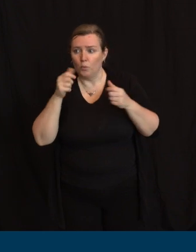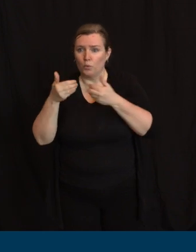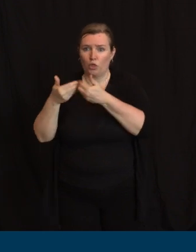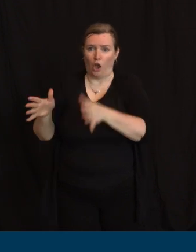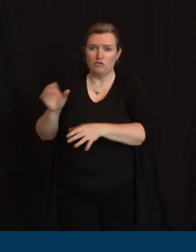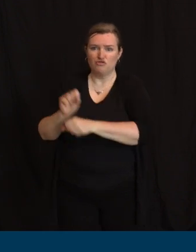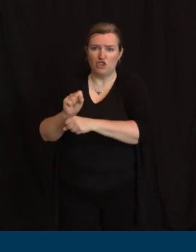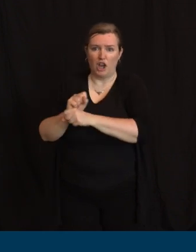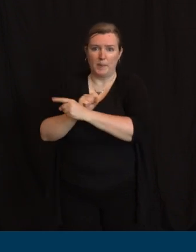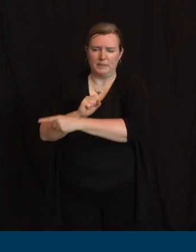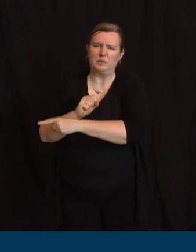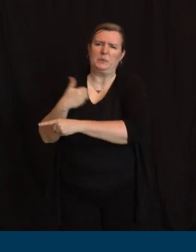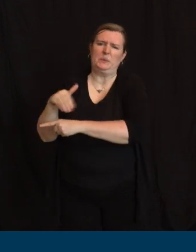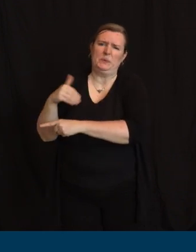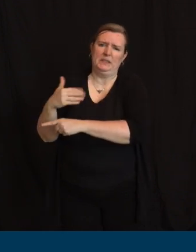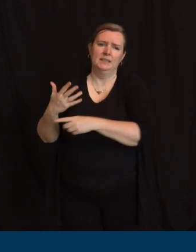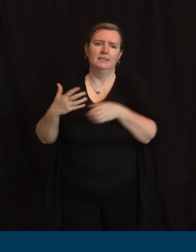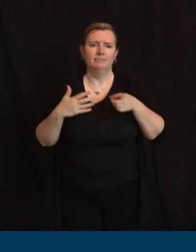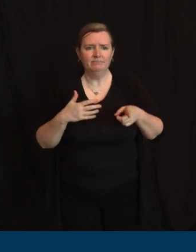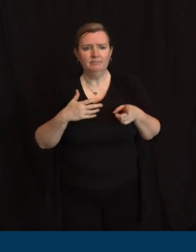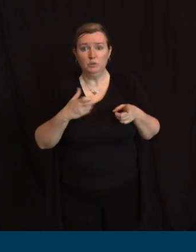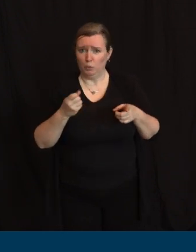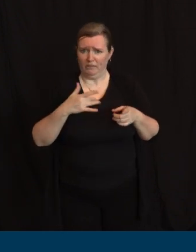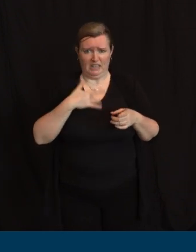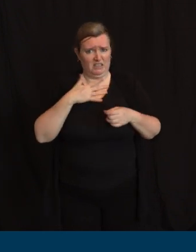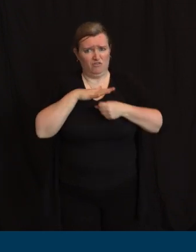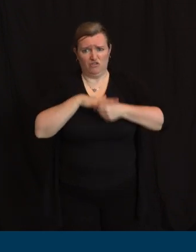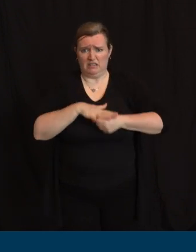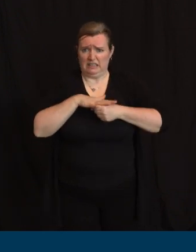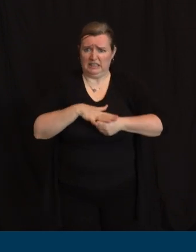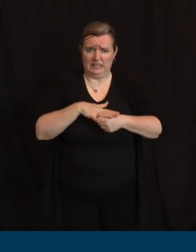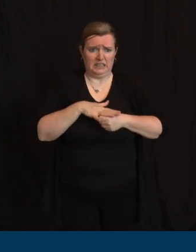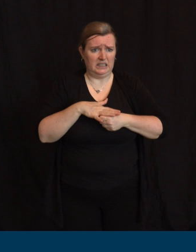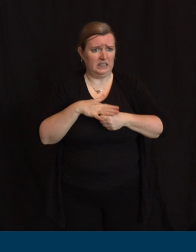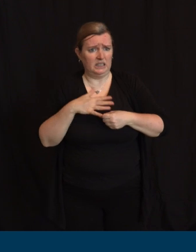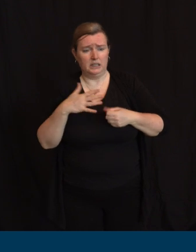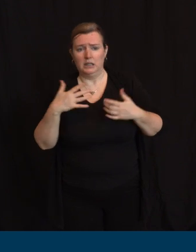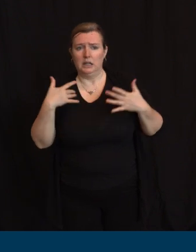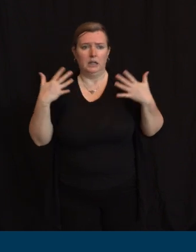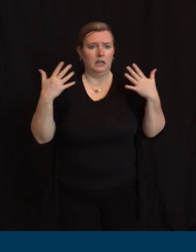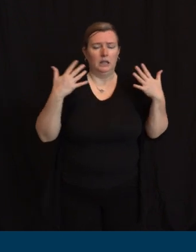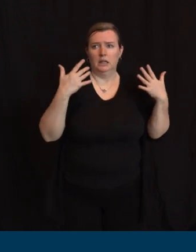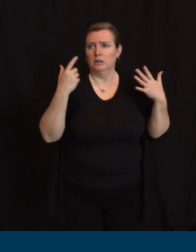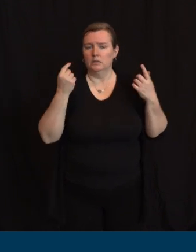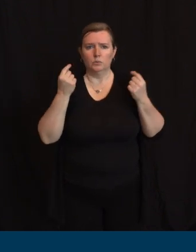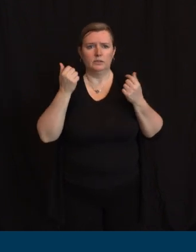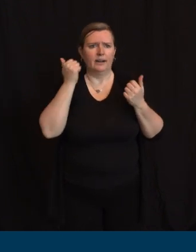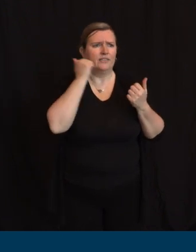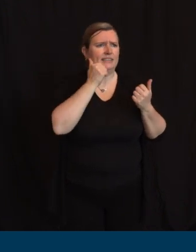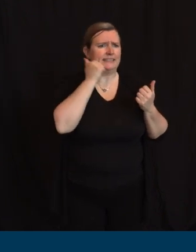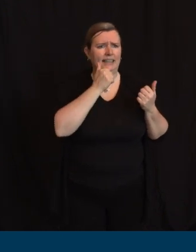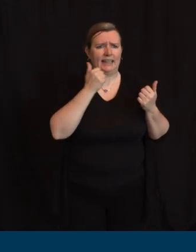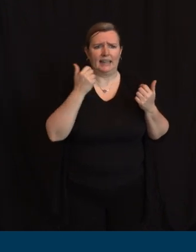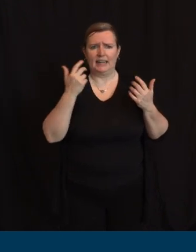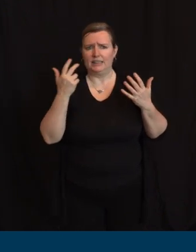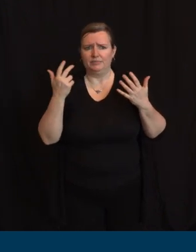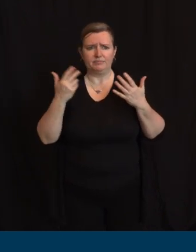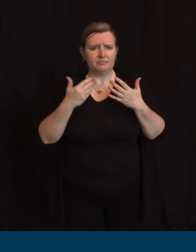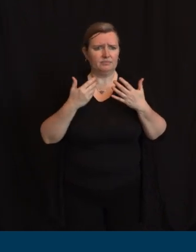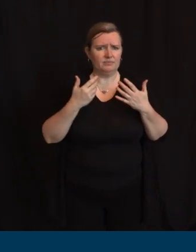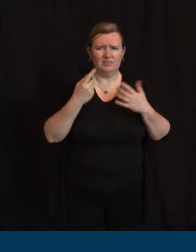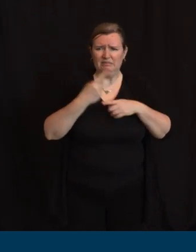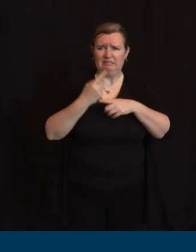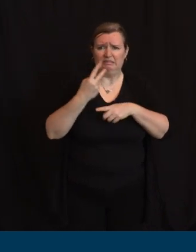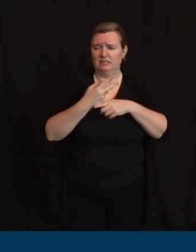in the way of your daily activities for several days in a row. While we fight hard to protect your